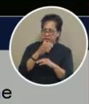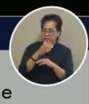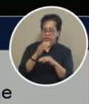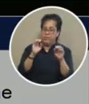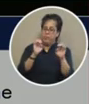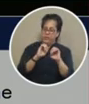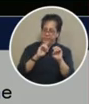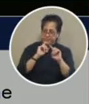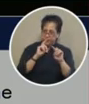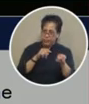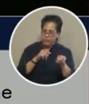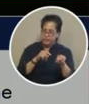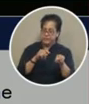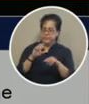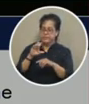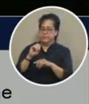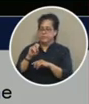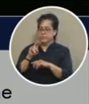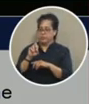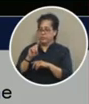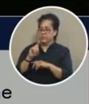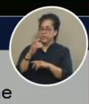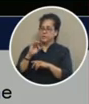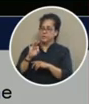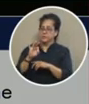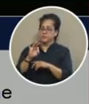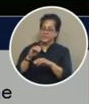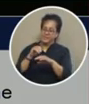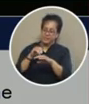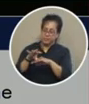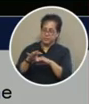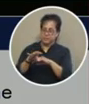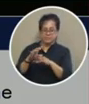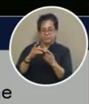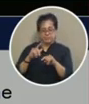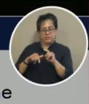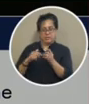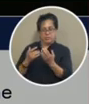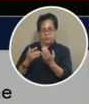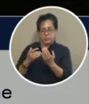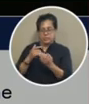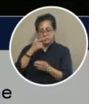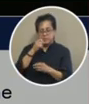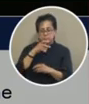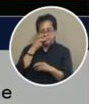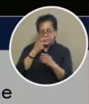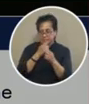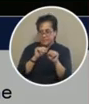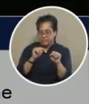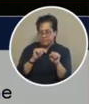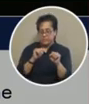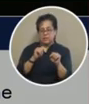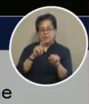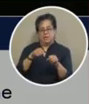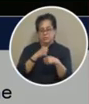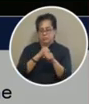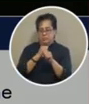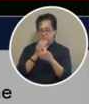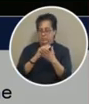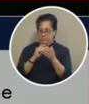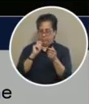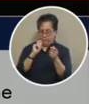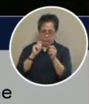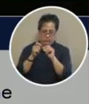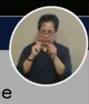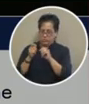emergency order and with COVID-19 impacts, we couldn't wait. I think because of public safety, we had to make several adjustments.